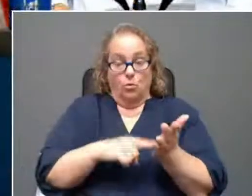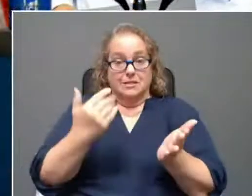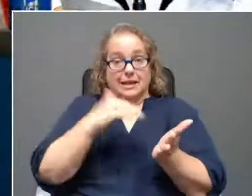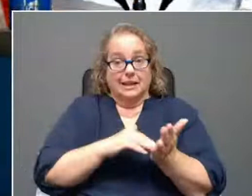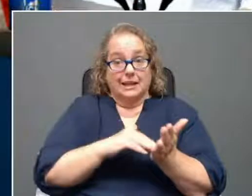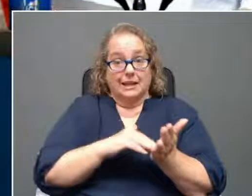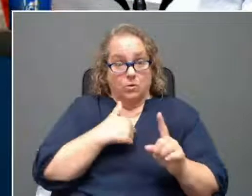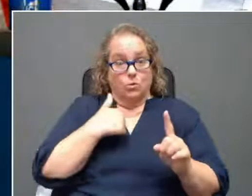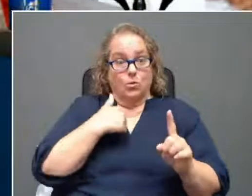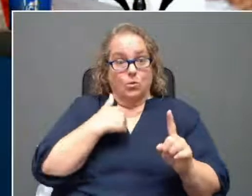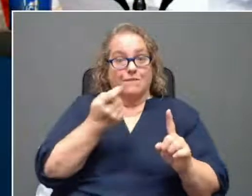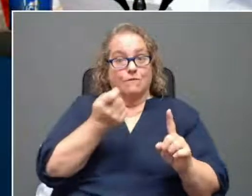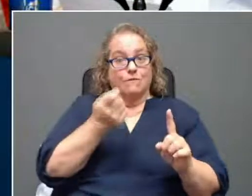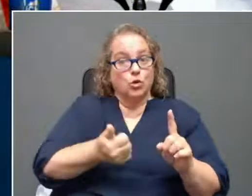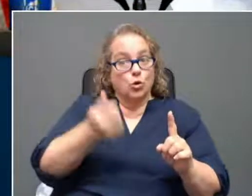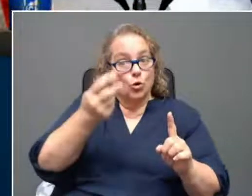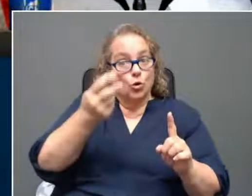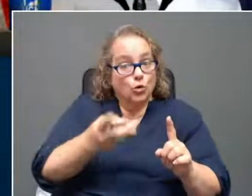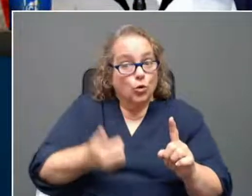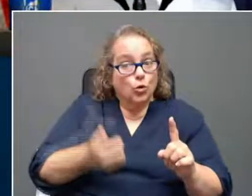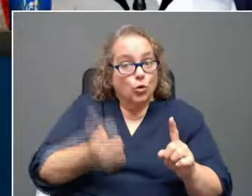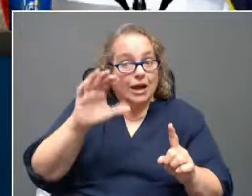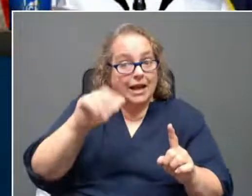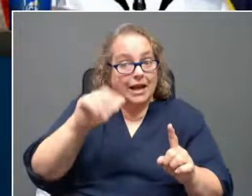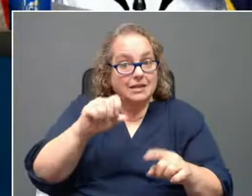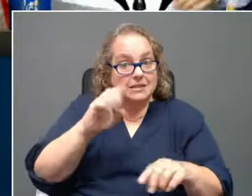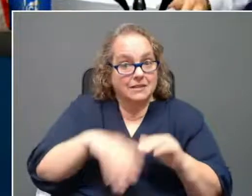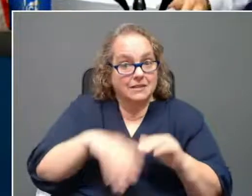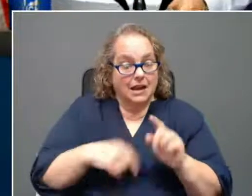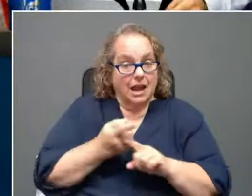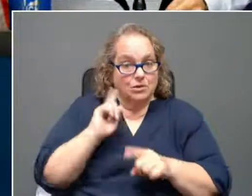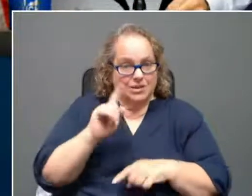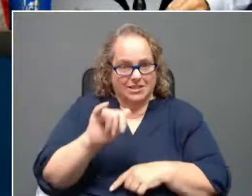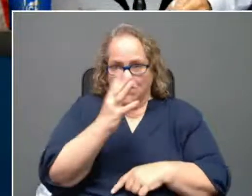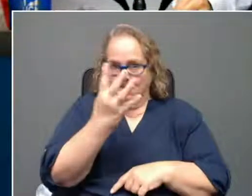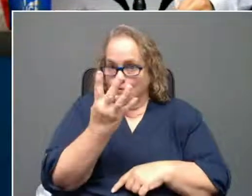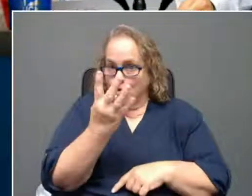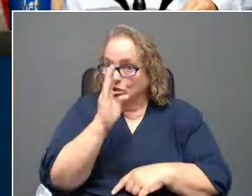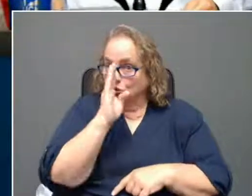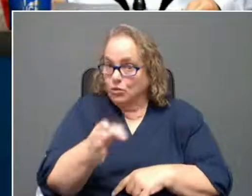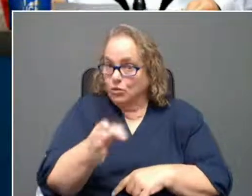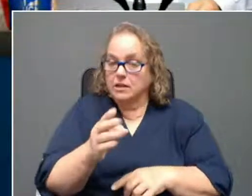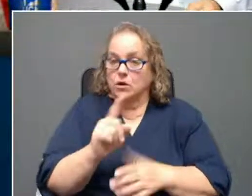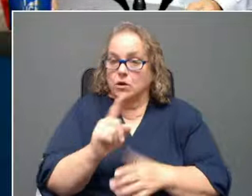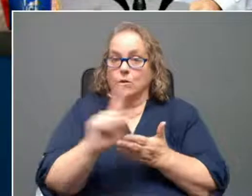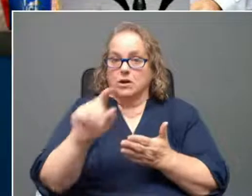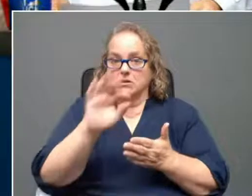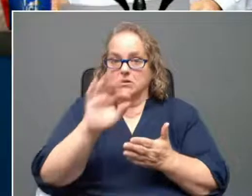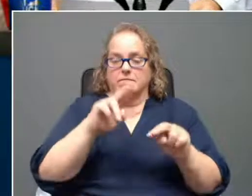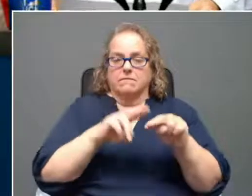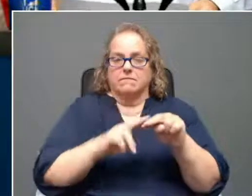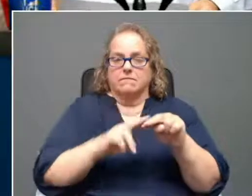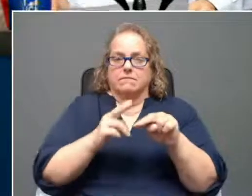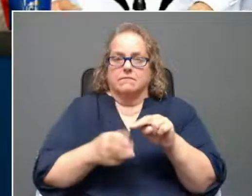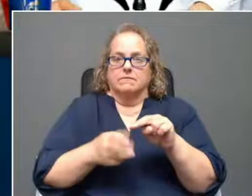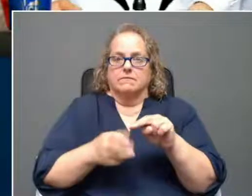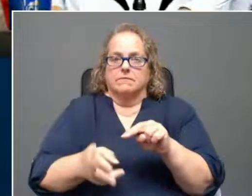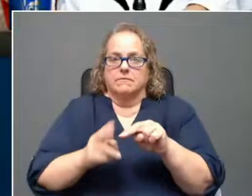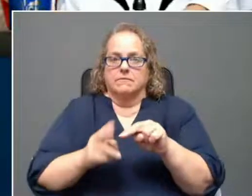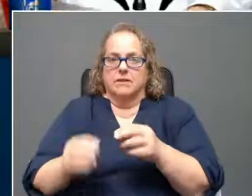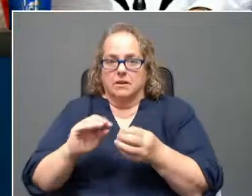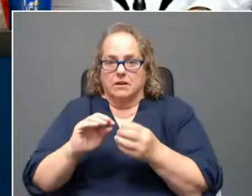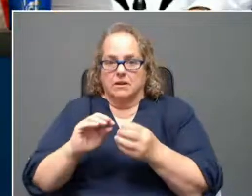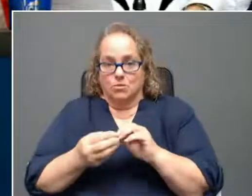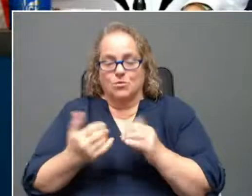have fewer cases than the last week. These are 4 straight weeks of declining cases. I think we're now convinced